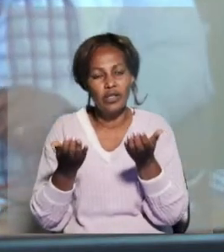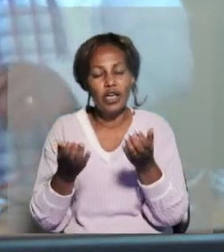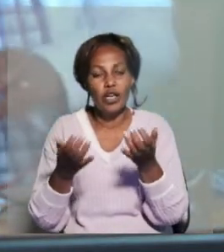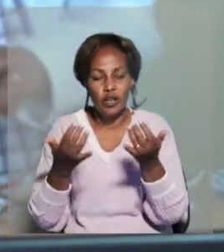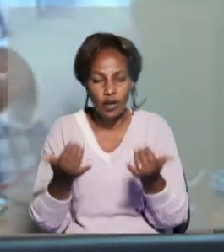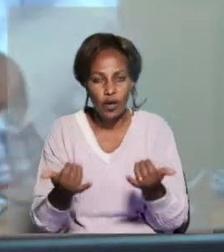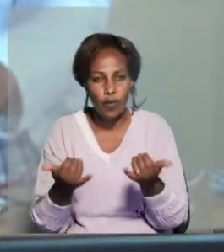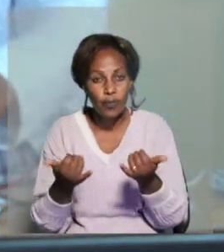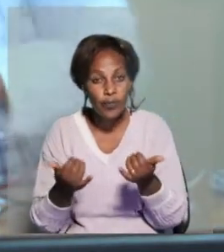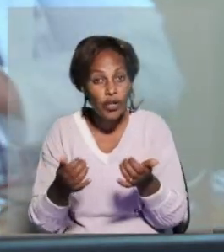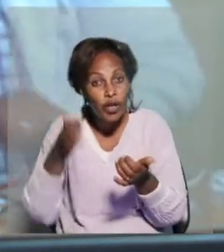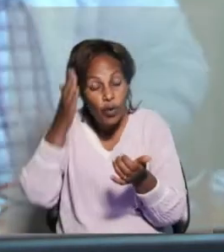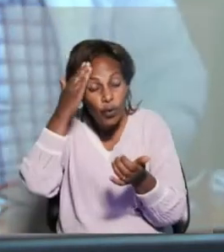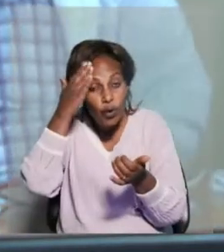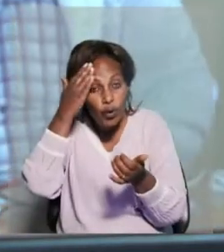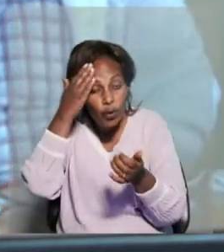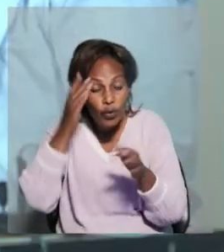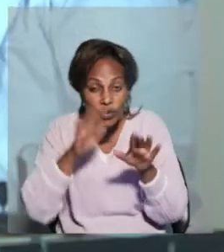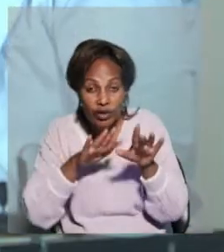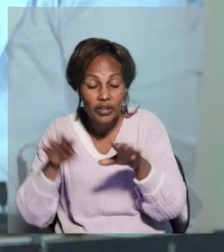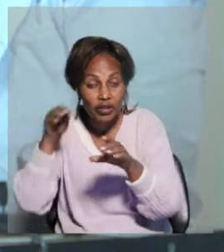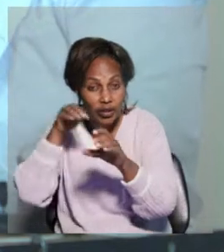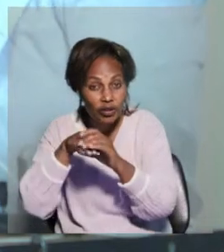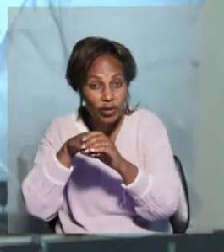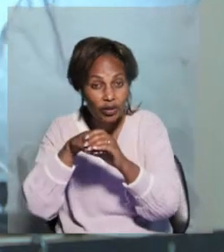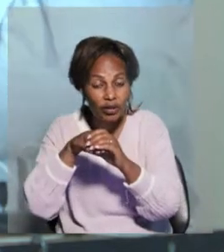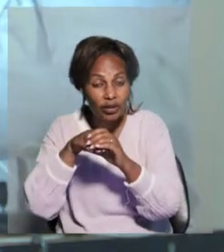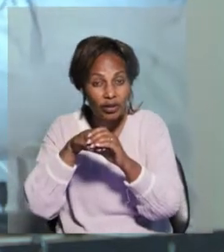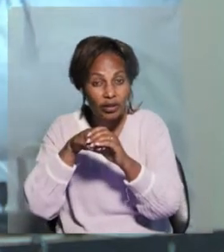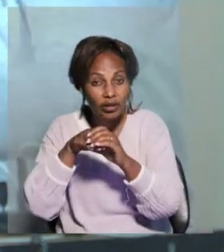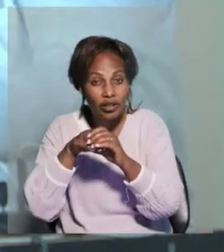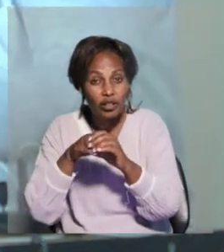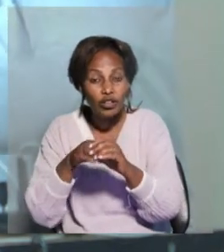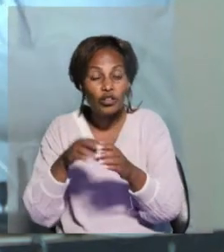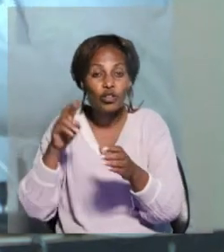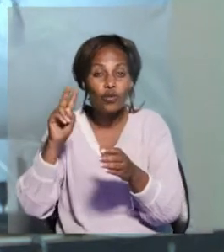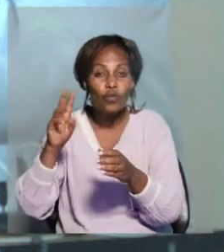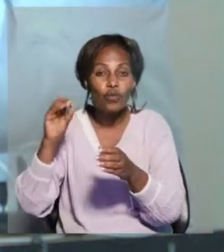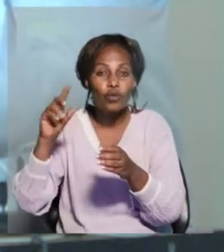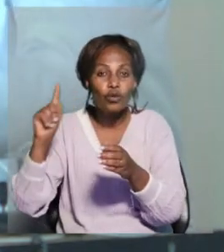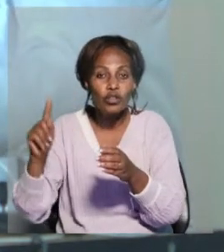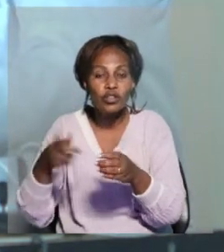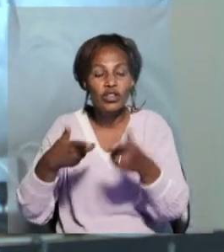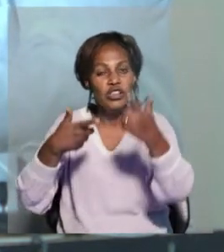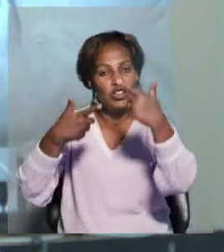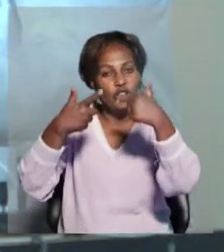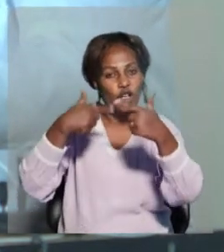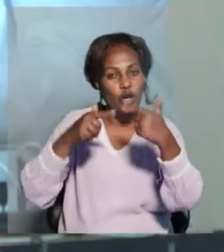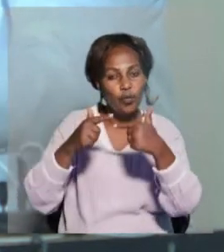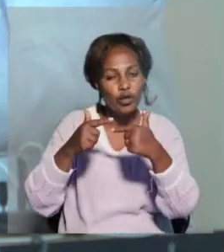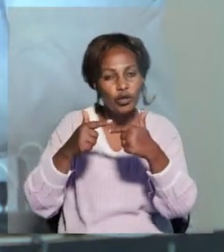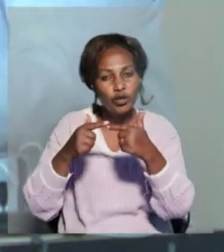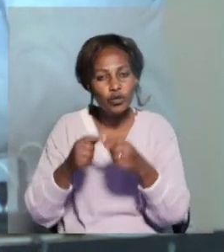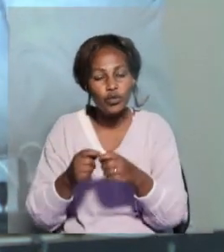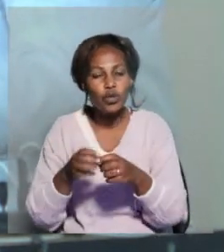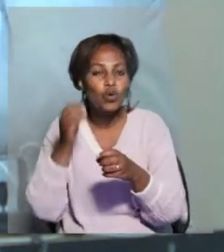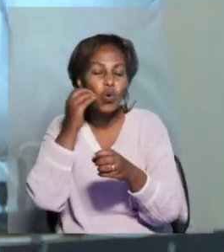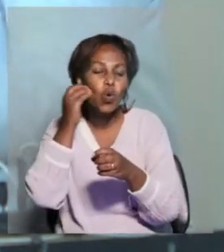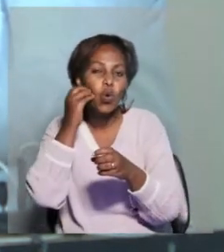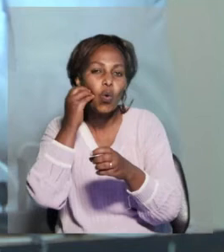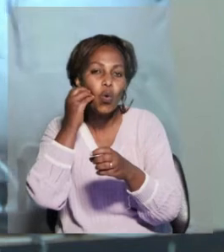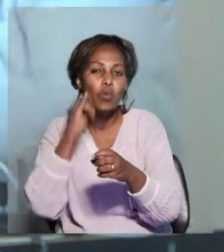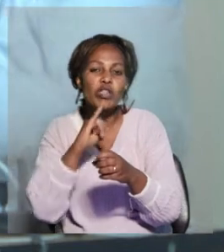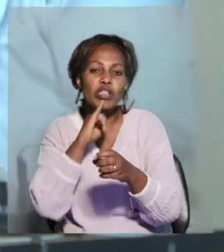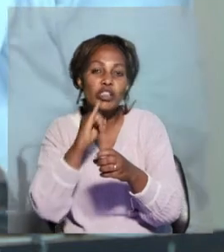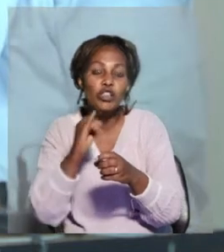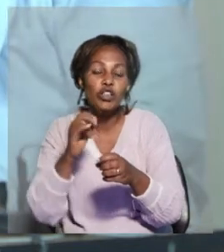Now, we know the current from this one. Yeah. The voltage that is coming to our home